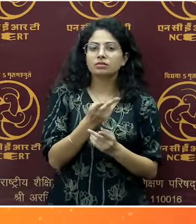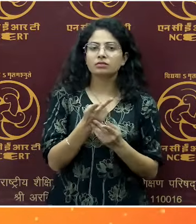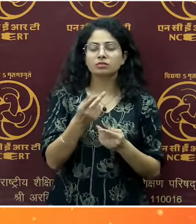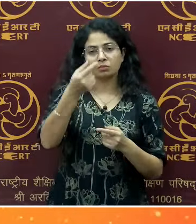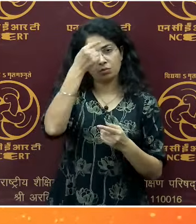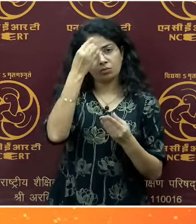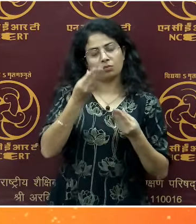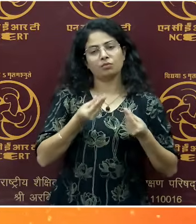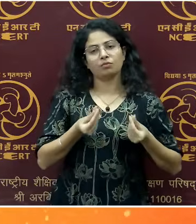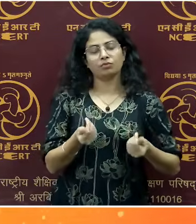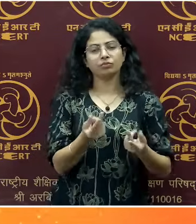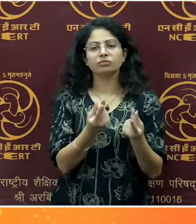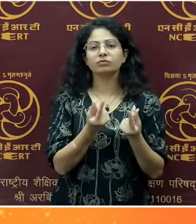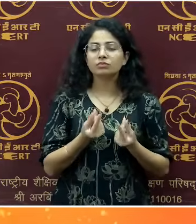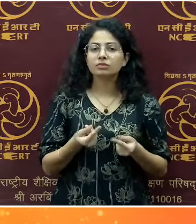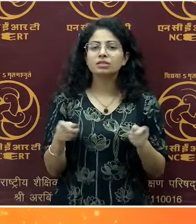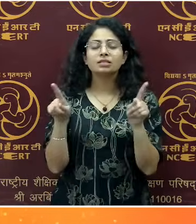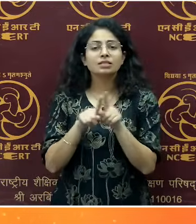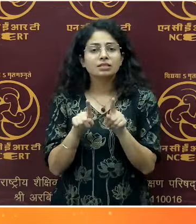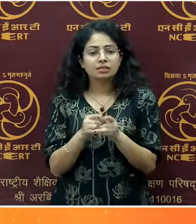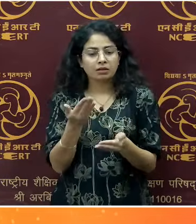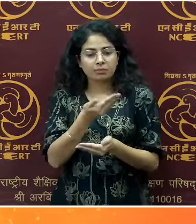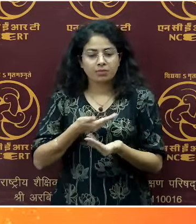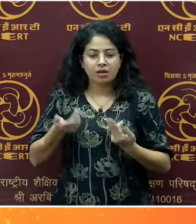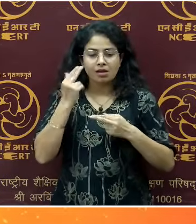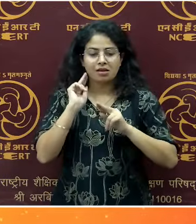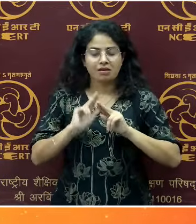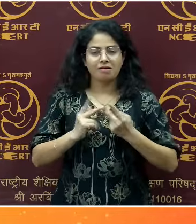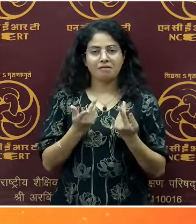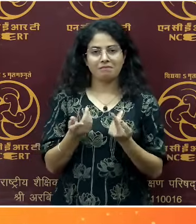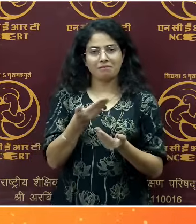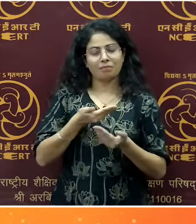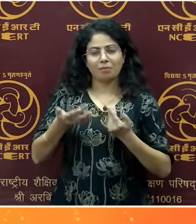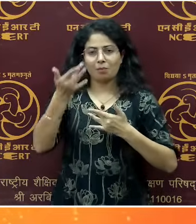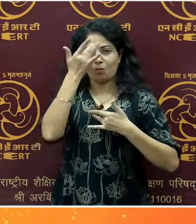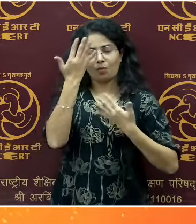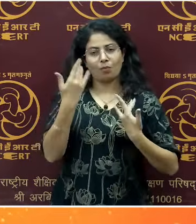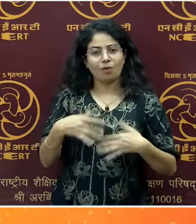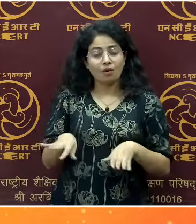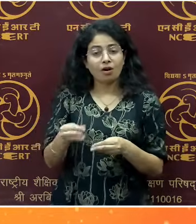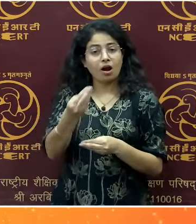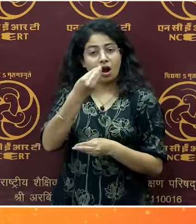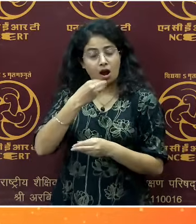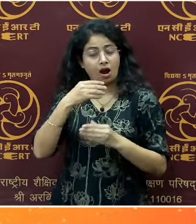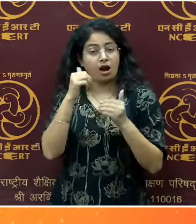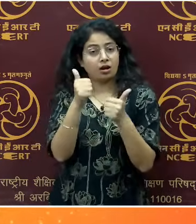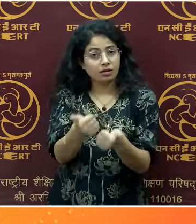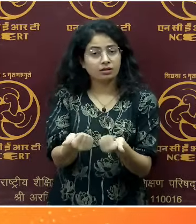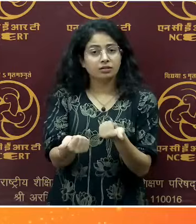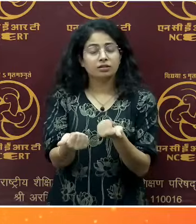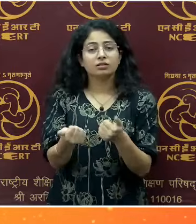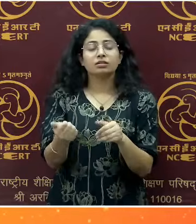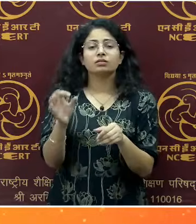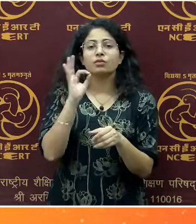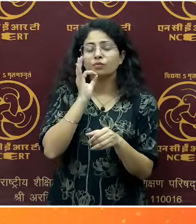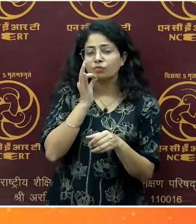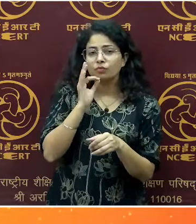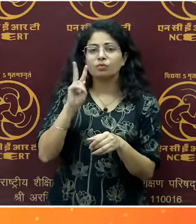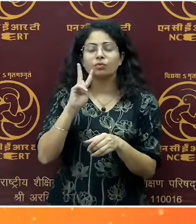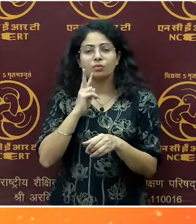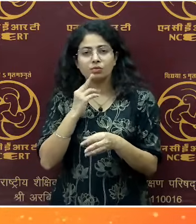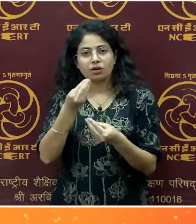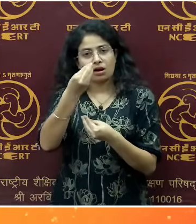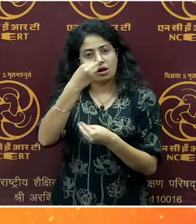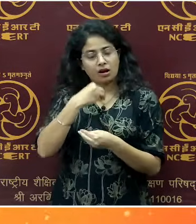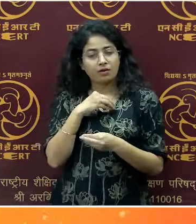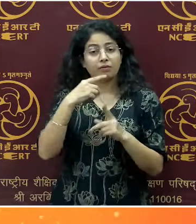soon. As when we are sick, we are also advised to take good meals, healthy meals, fresh fruits and fresh food, and also take